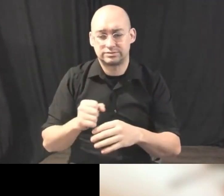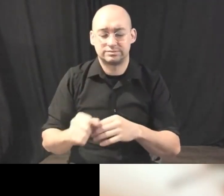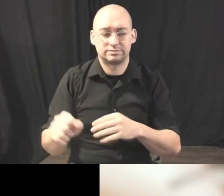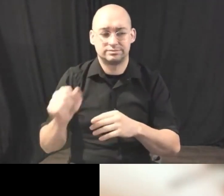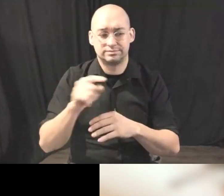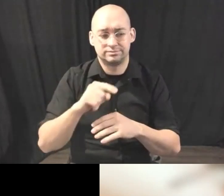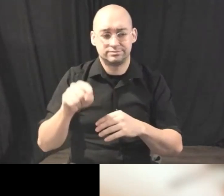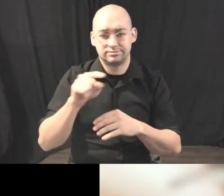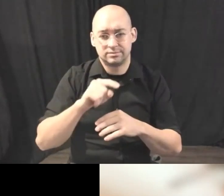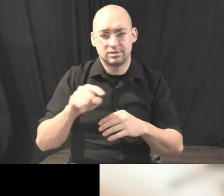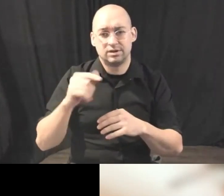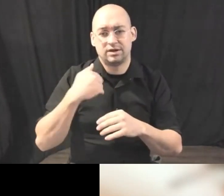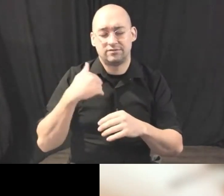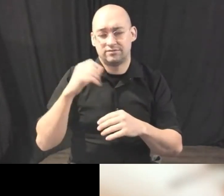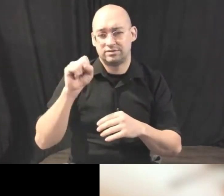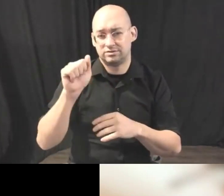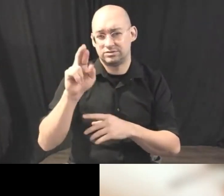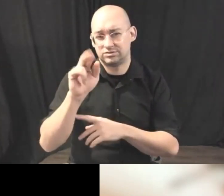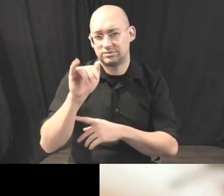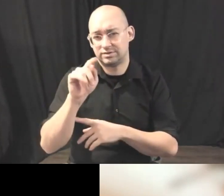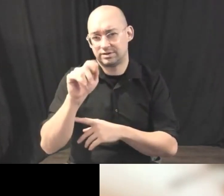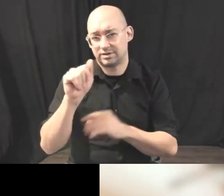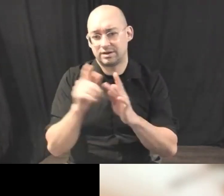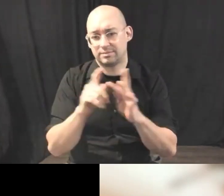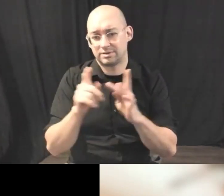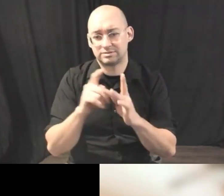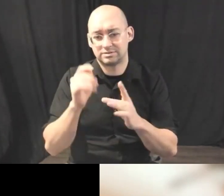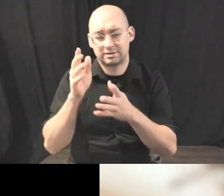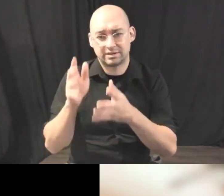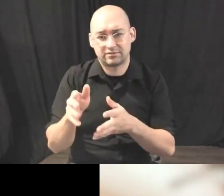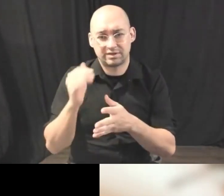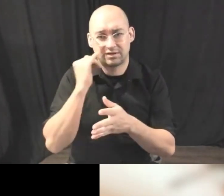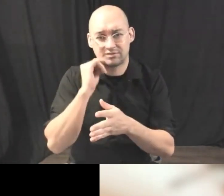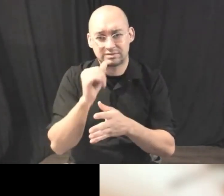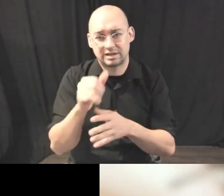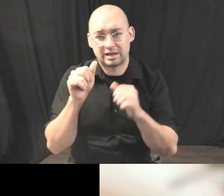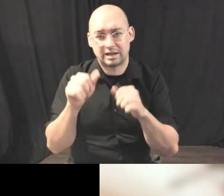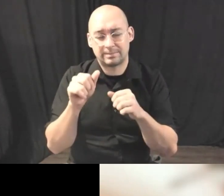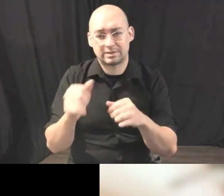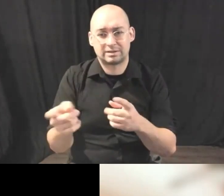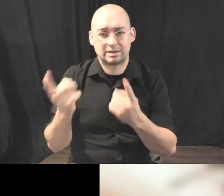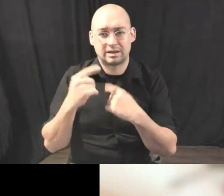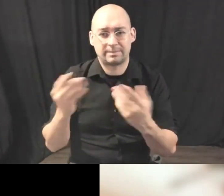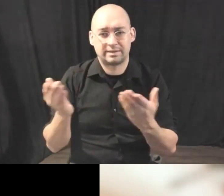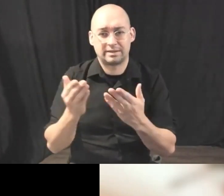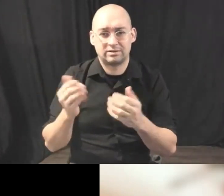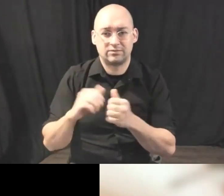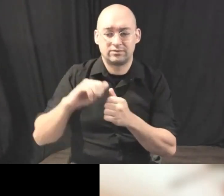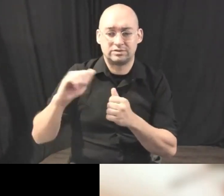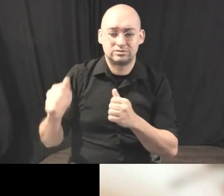I have Sarita's comments, so I'll try to weave them in if she's not able to make it here virtually. But, you